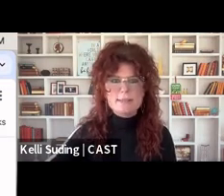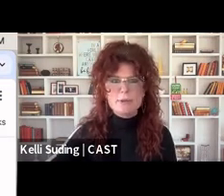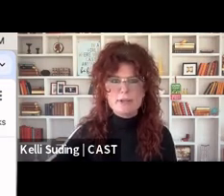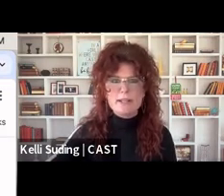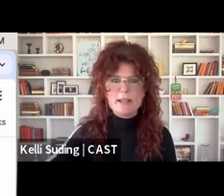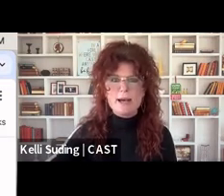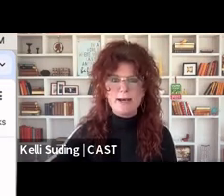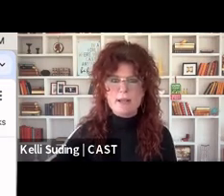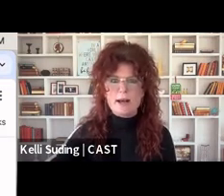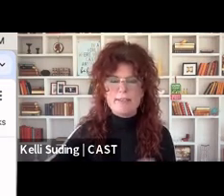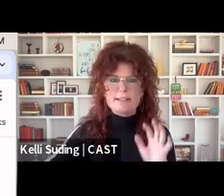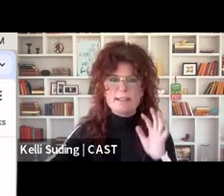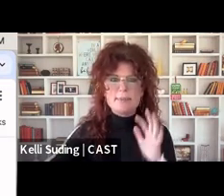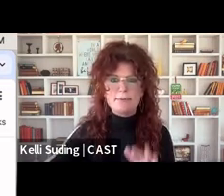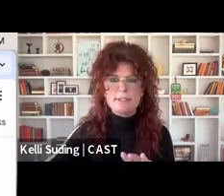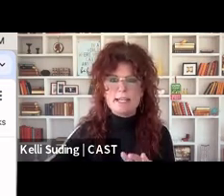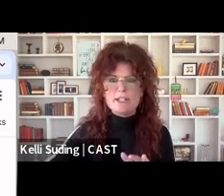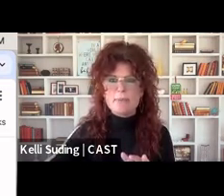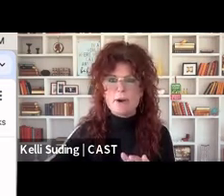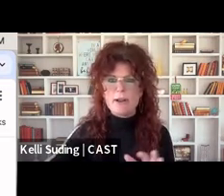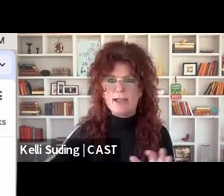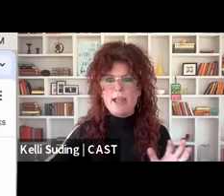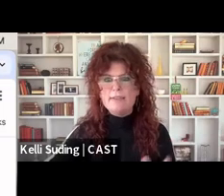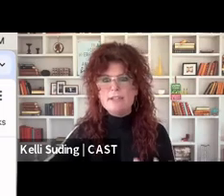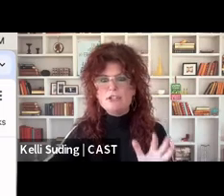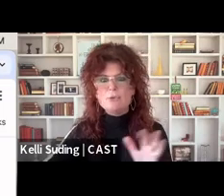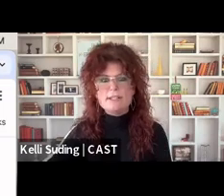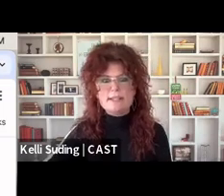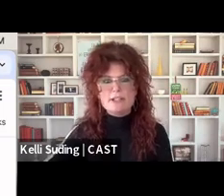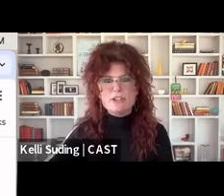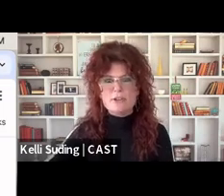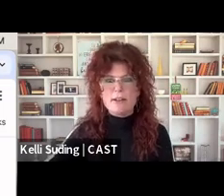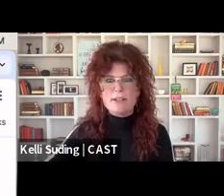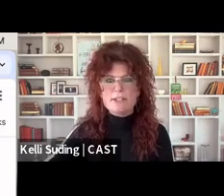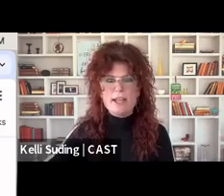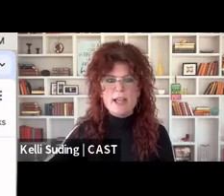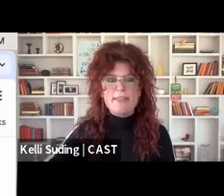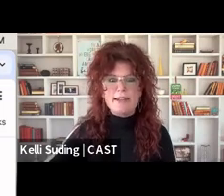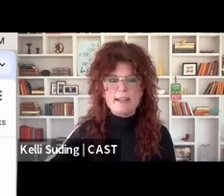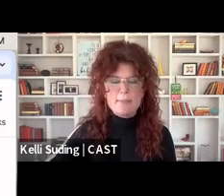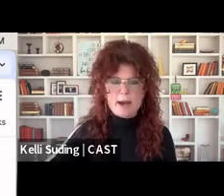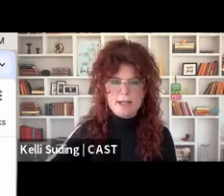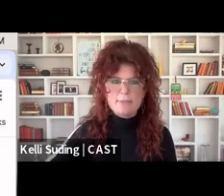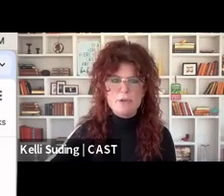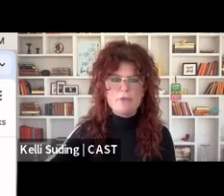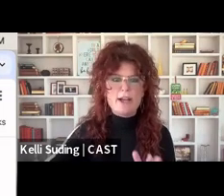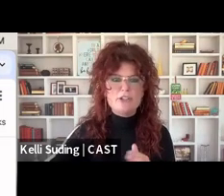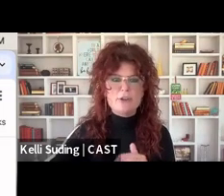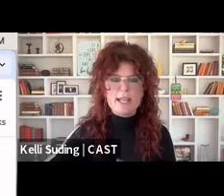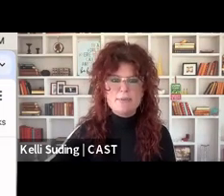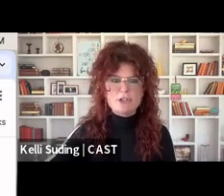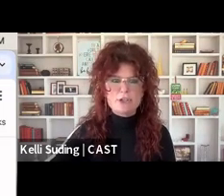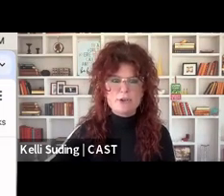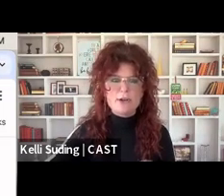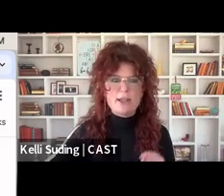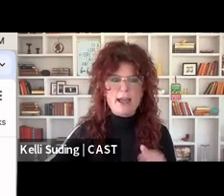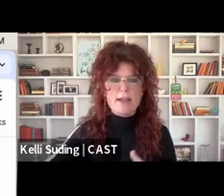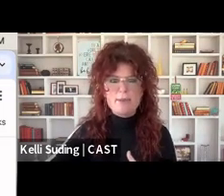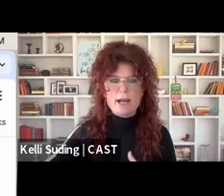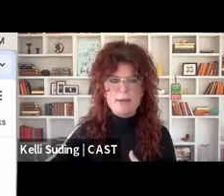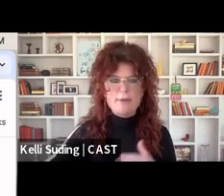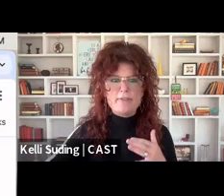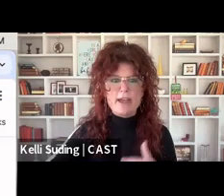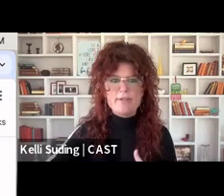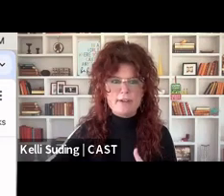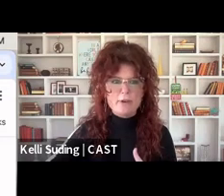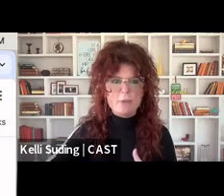is accessibility? Apply, that's the implementation part. And then to extend your knowledge. And then at the bottom, you'll find your AIM journal